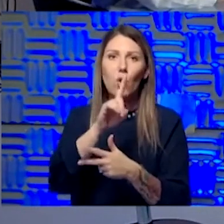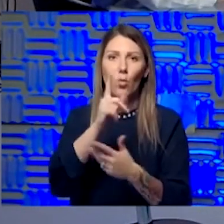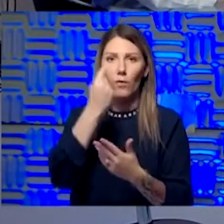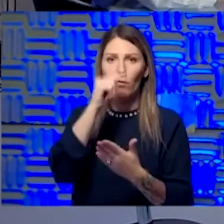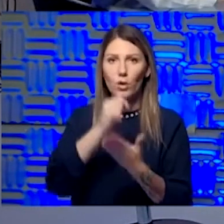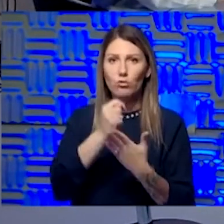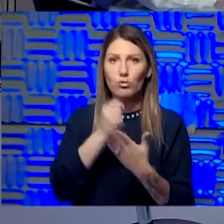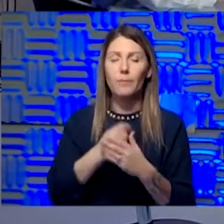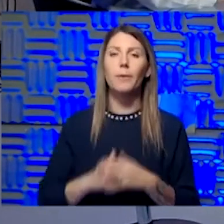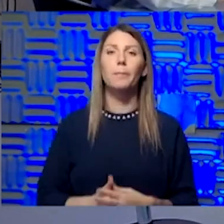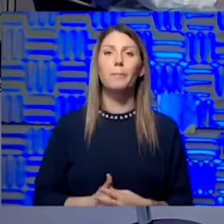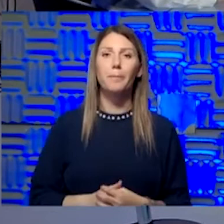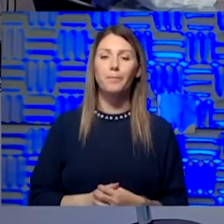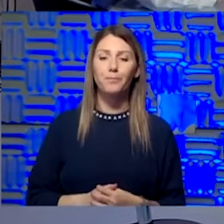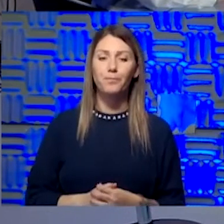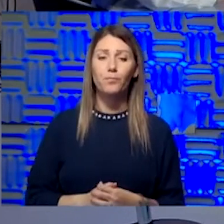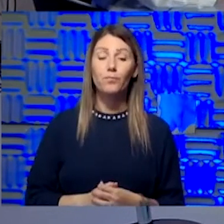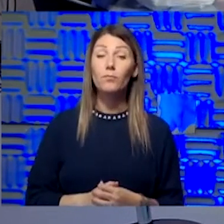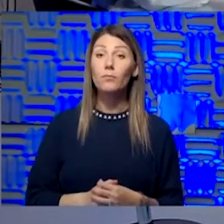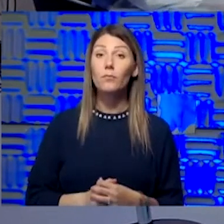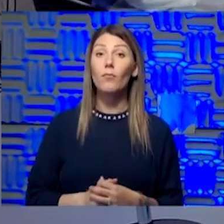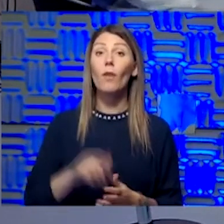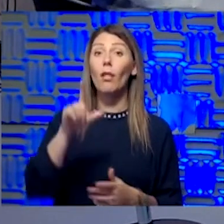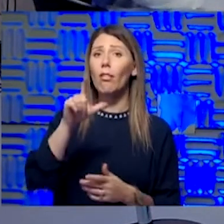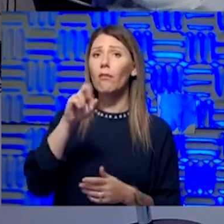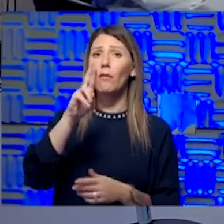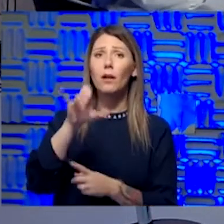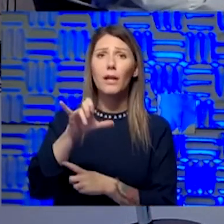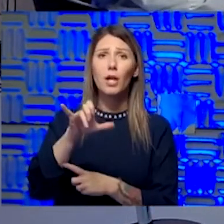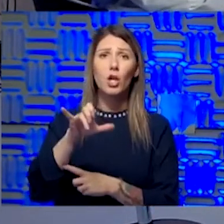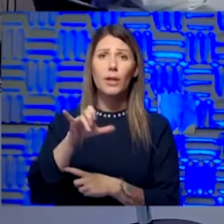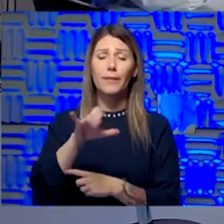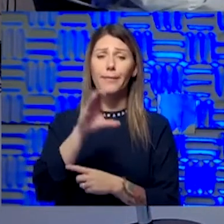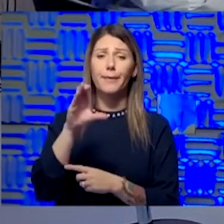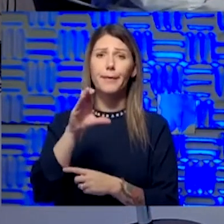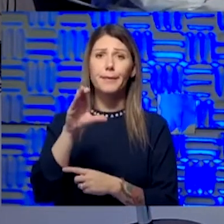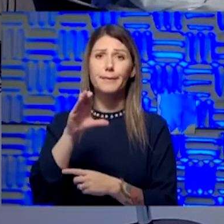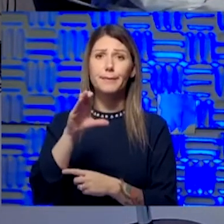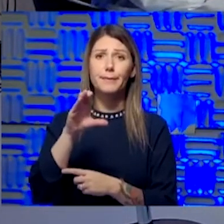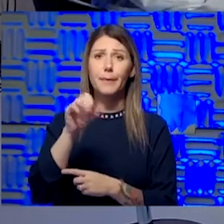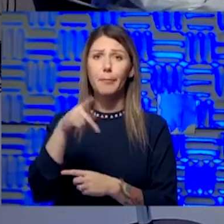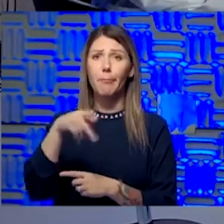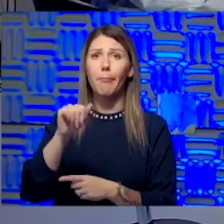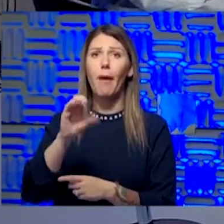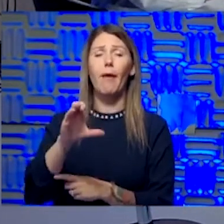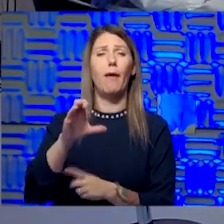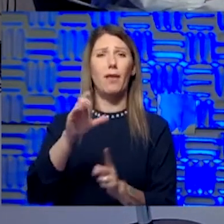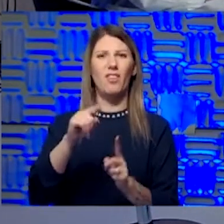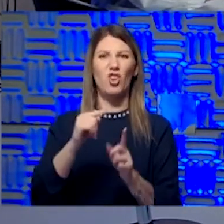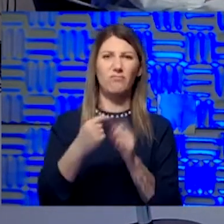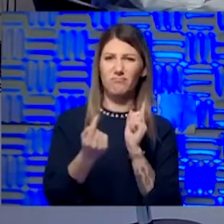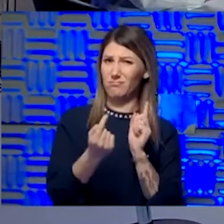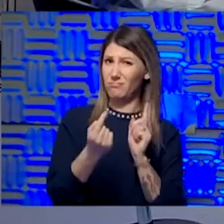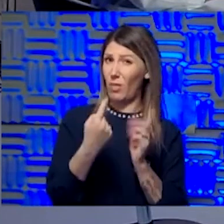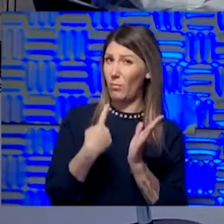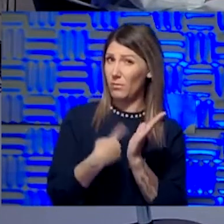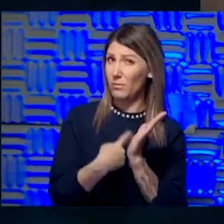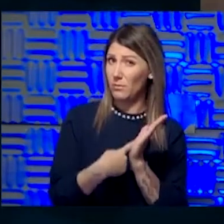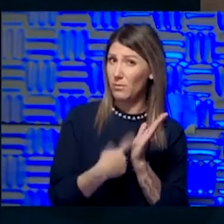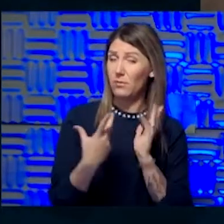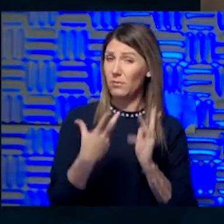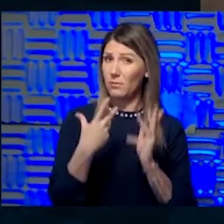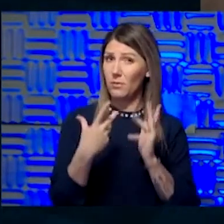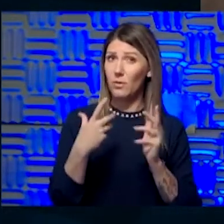But so Larry, the CPAP is kind of controversial in COVID-19. It is.